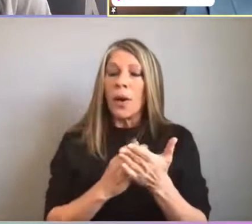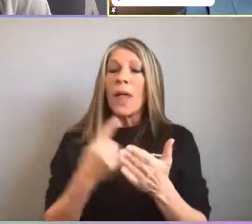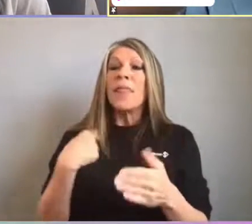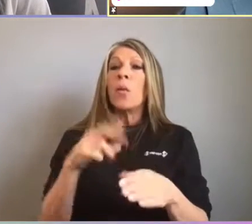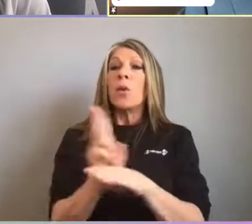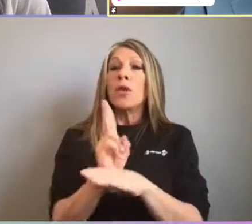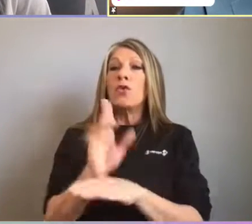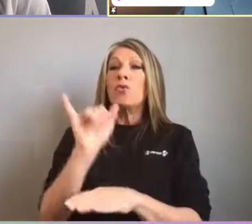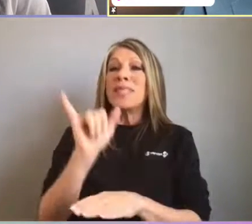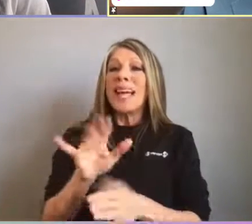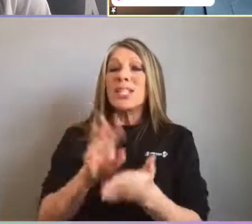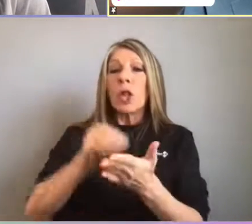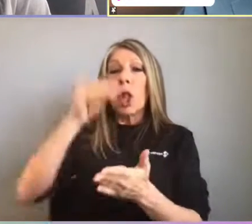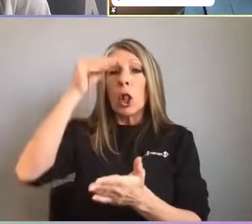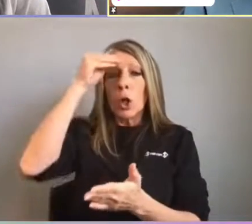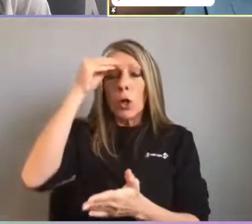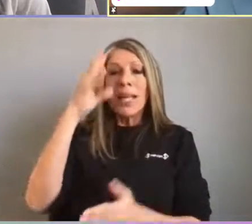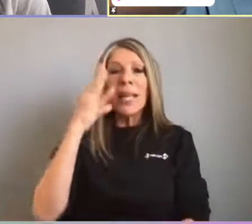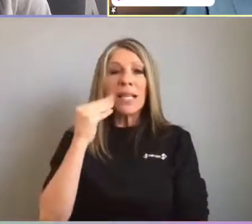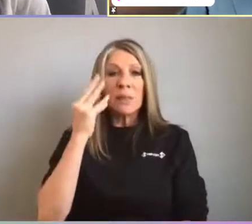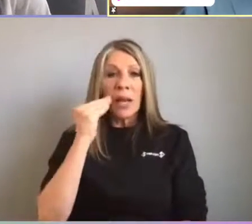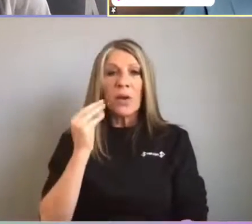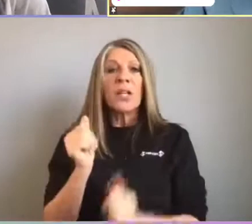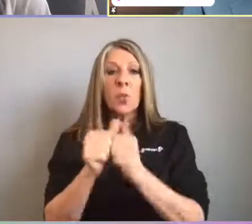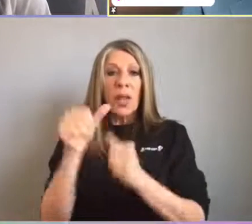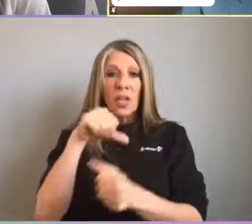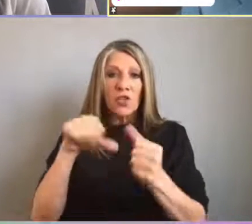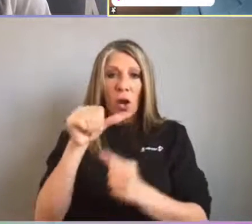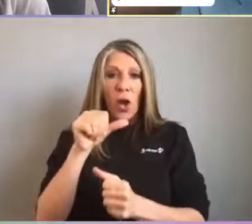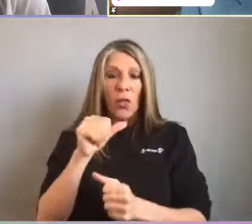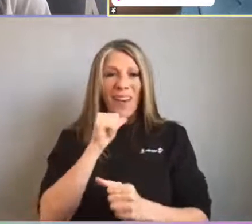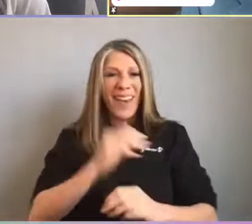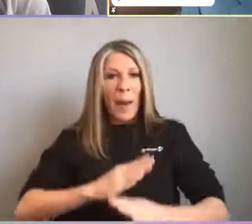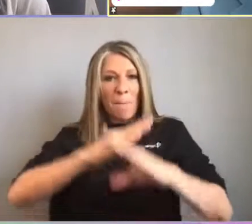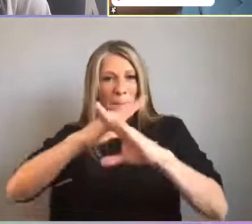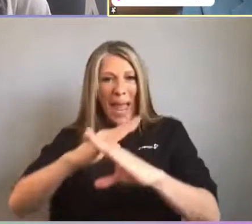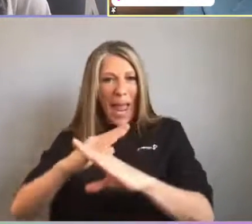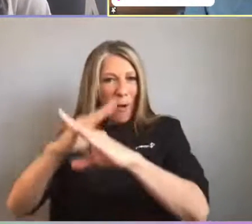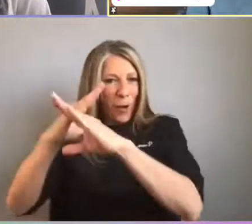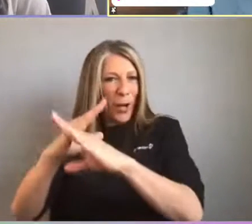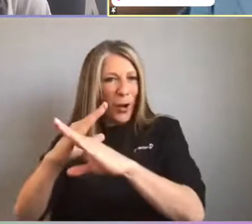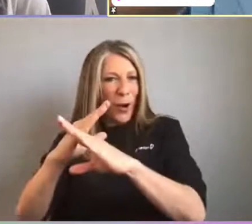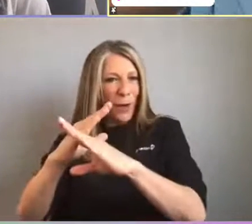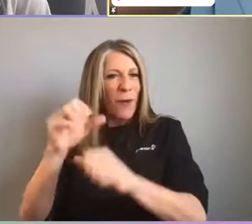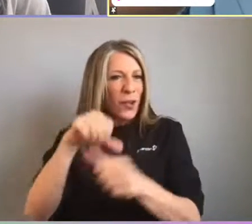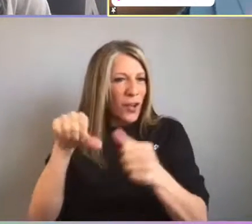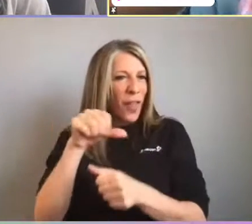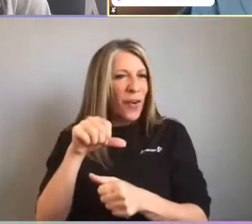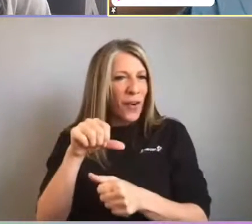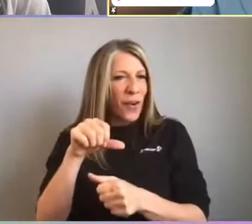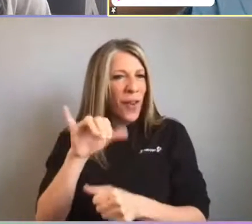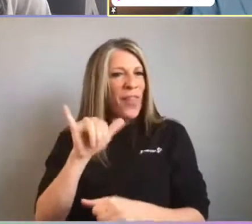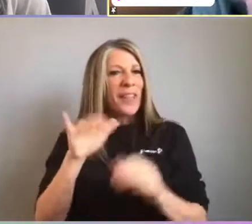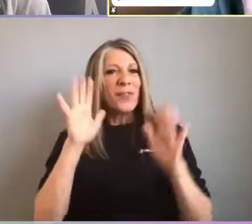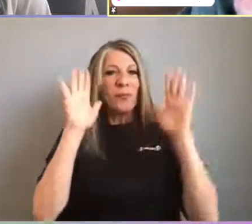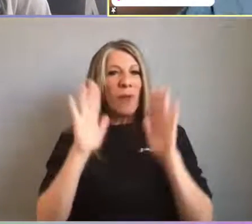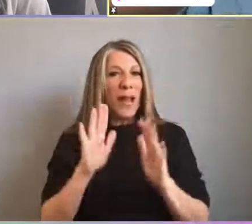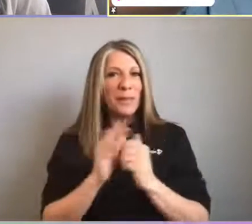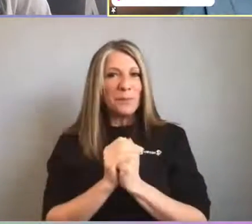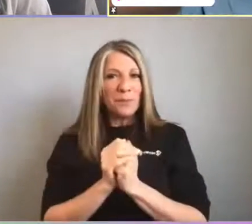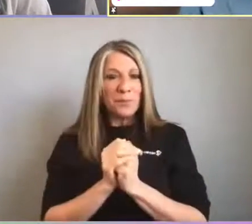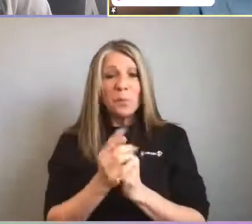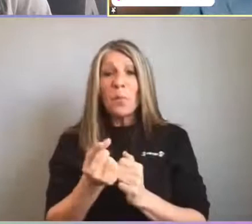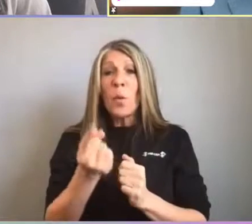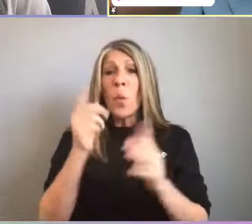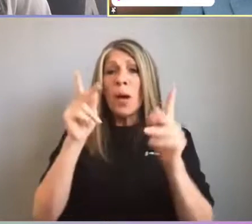as a learning experience for one another and not a barrier for one another. That's fantastic. One